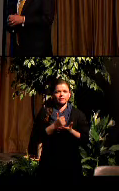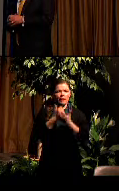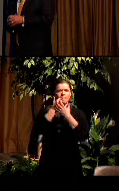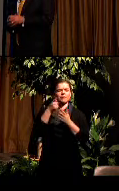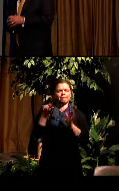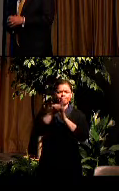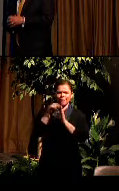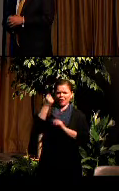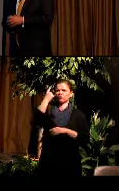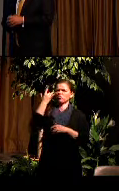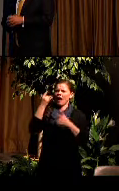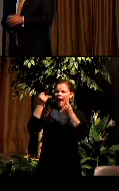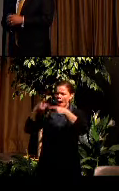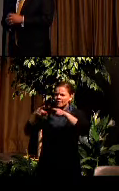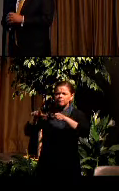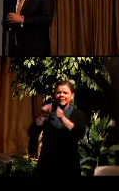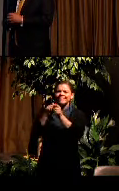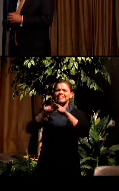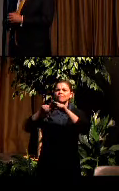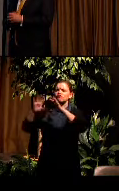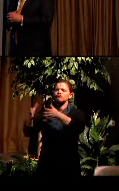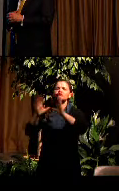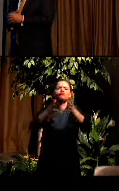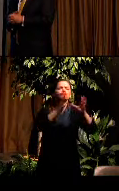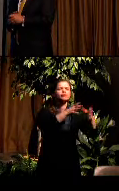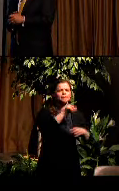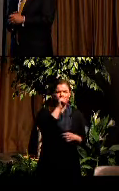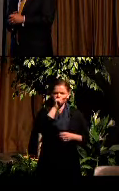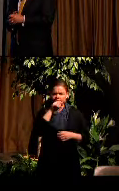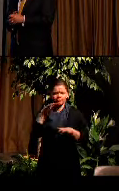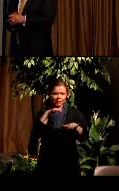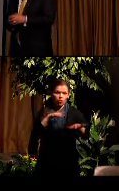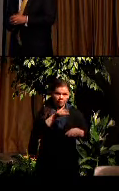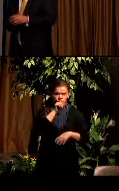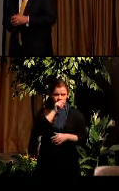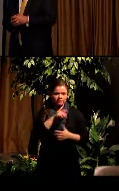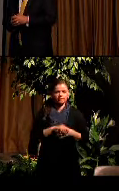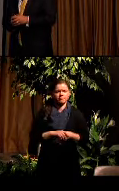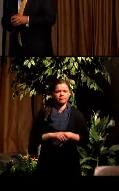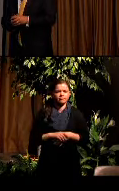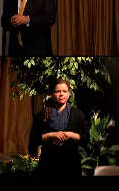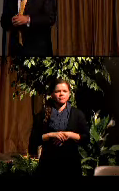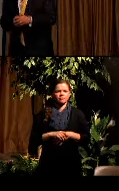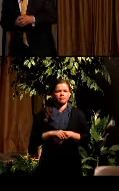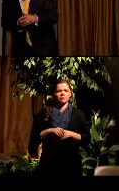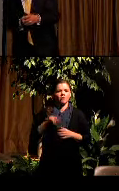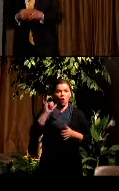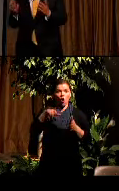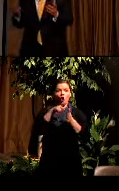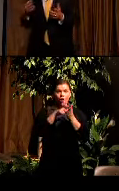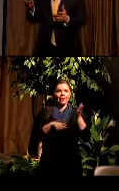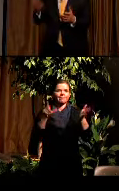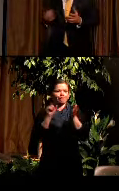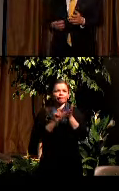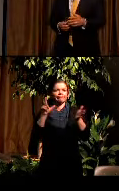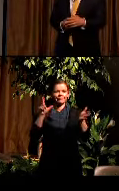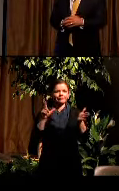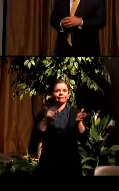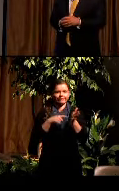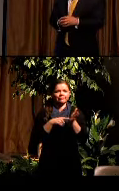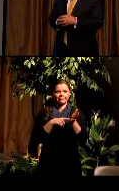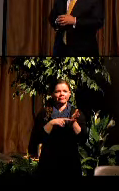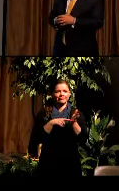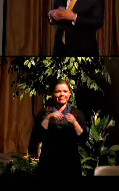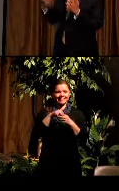National Academy of Science, and it started to hit the press. It became big news. And thanks to friends like Tom Lovejoy